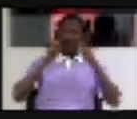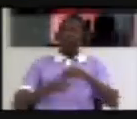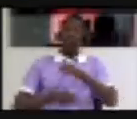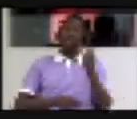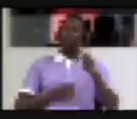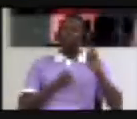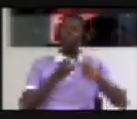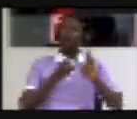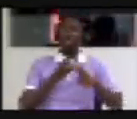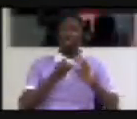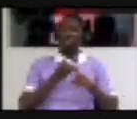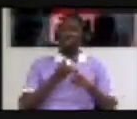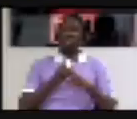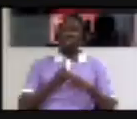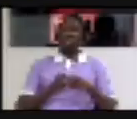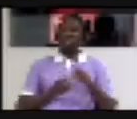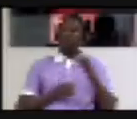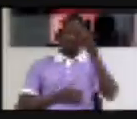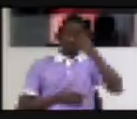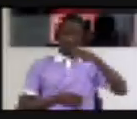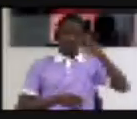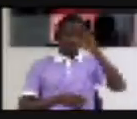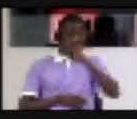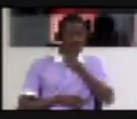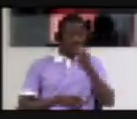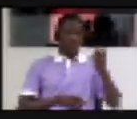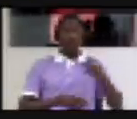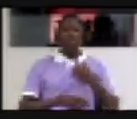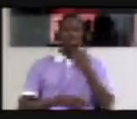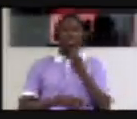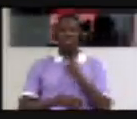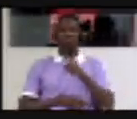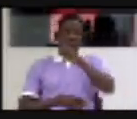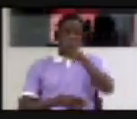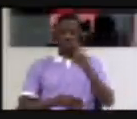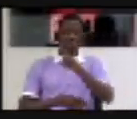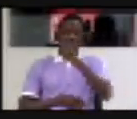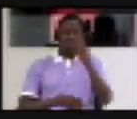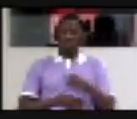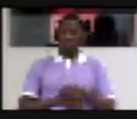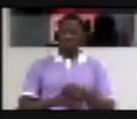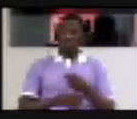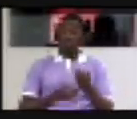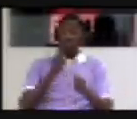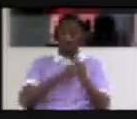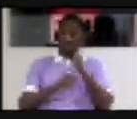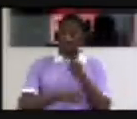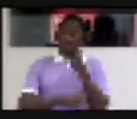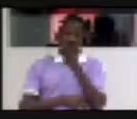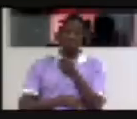the commissioners will ask you questions, and then we'll come back to you